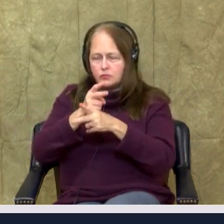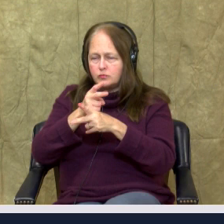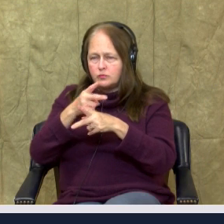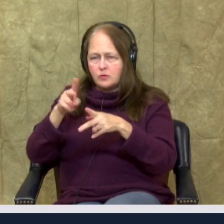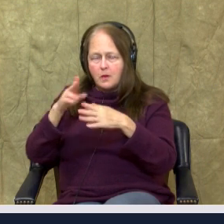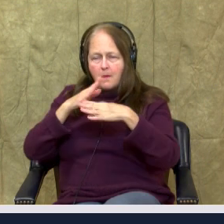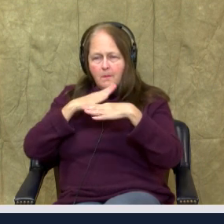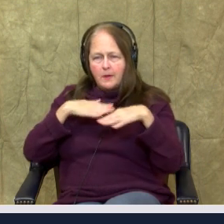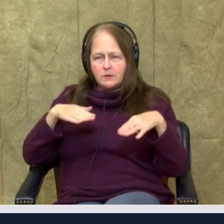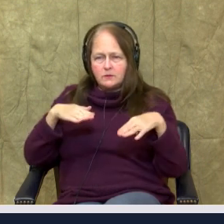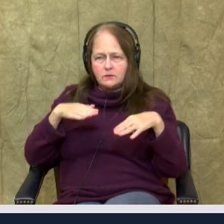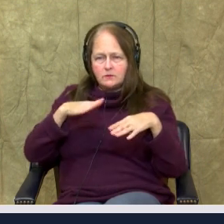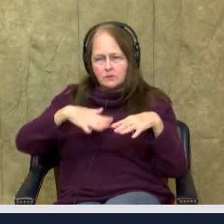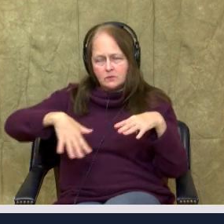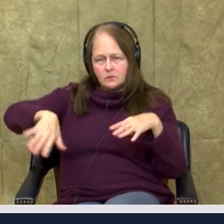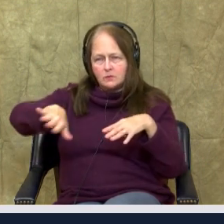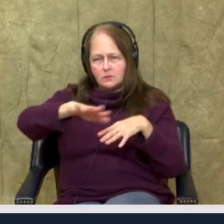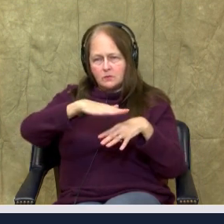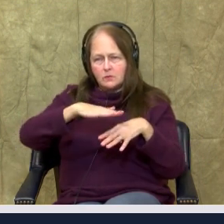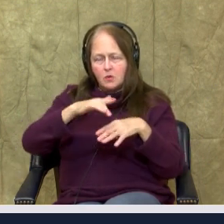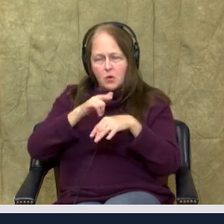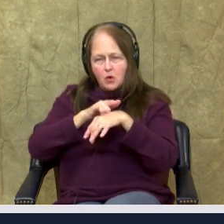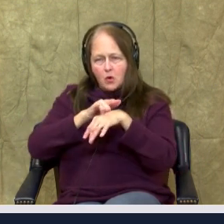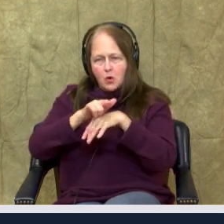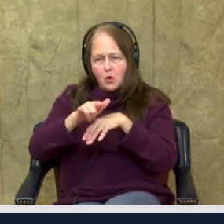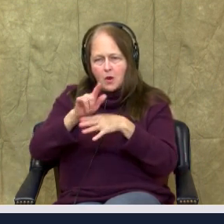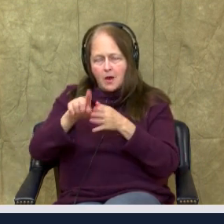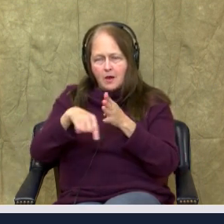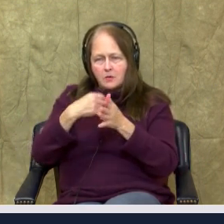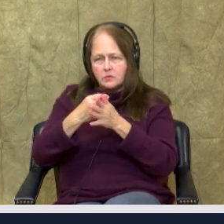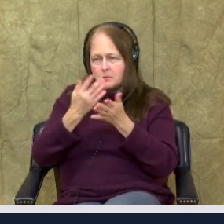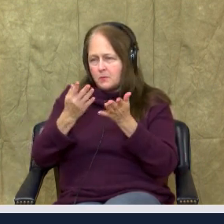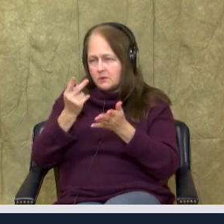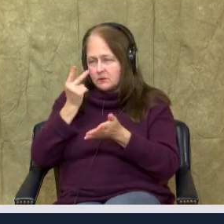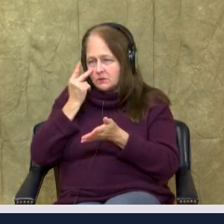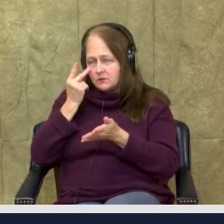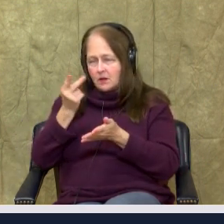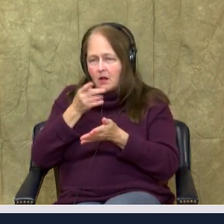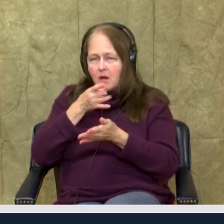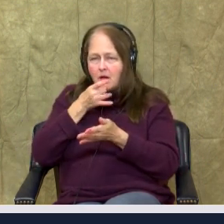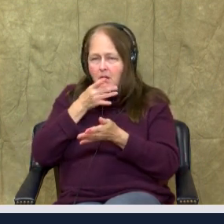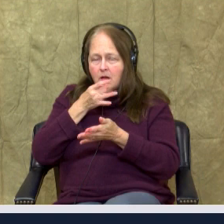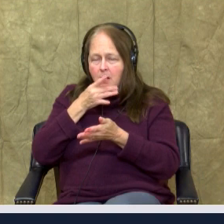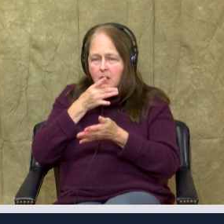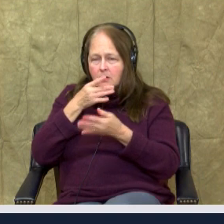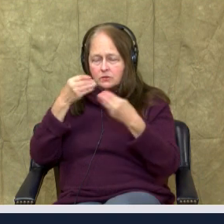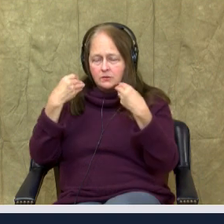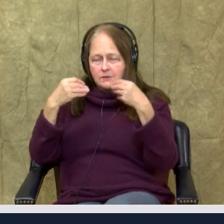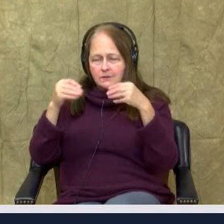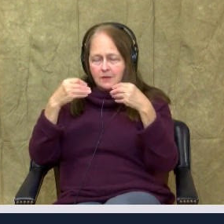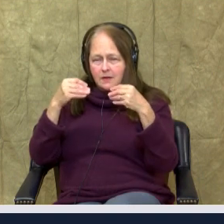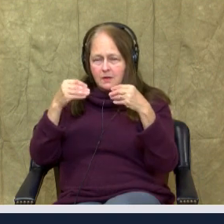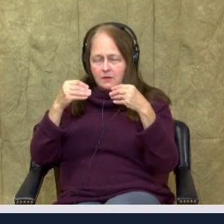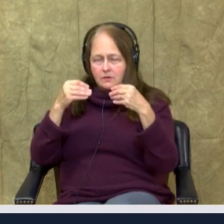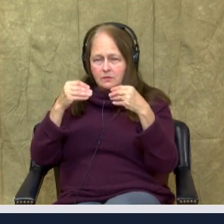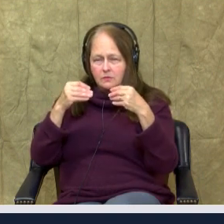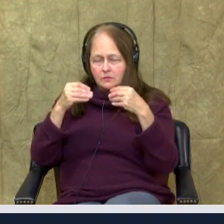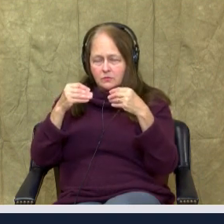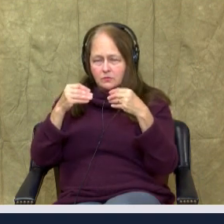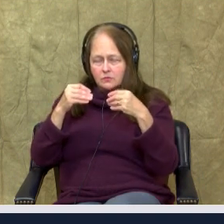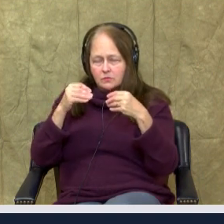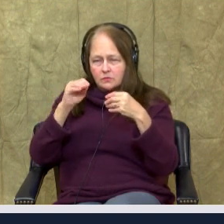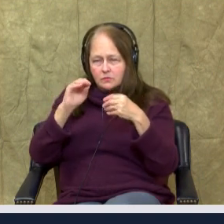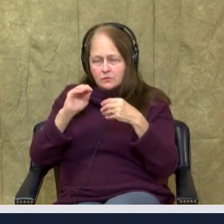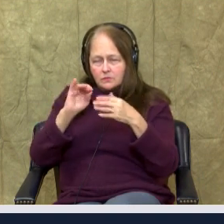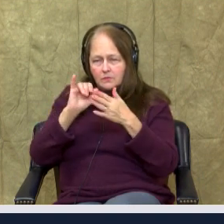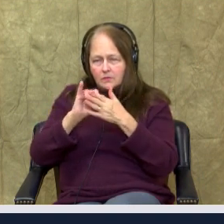The vicinity was one that kept early hours. Now and then you might see the lights of a cigar store or of an